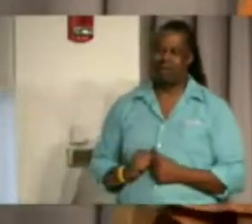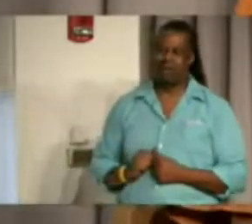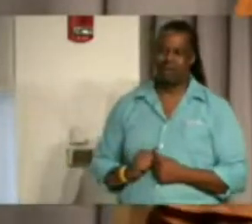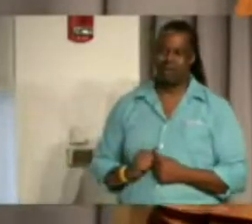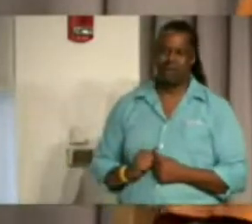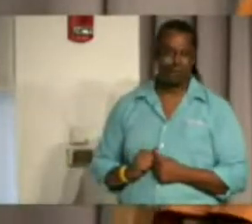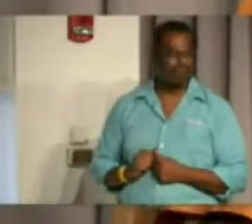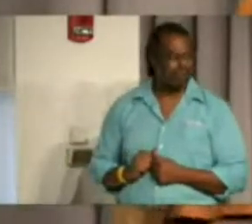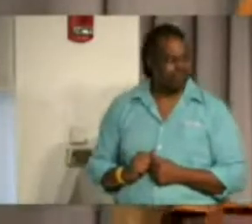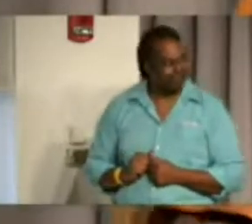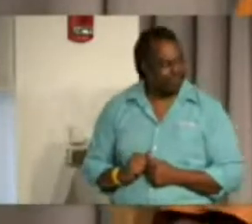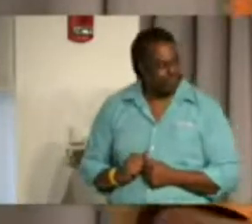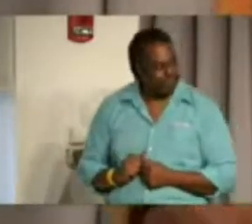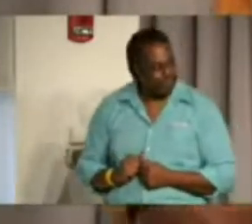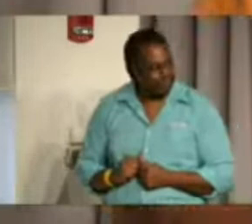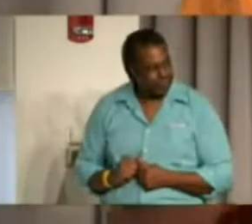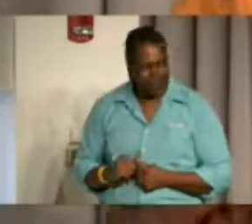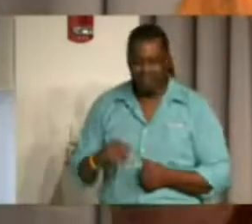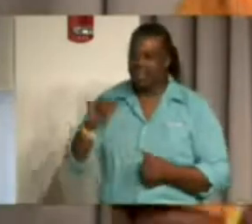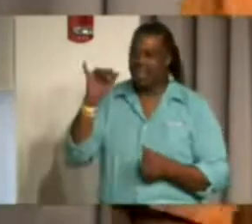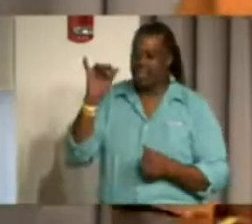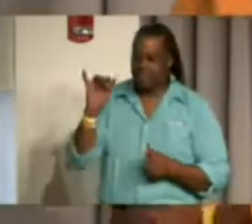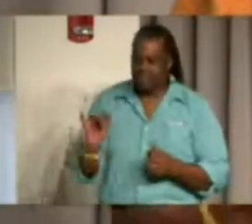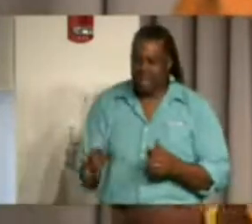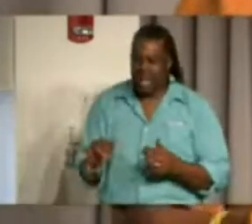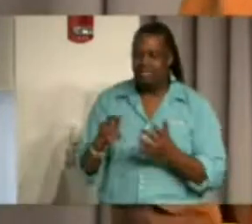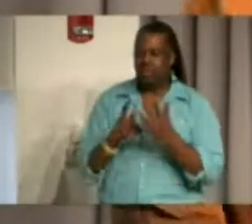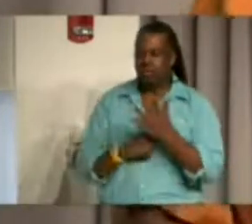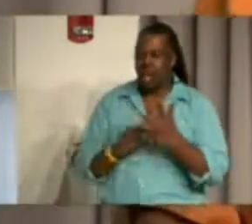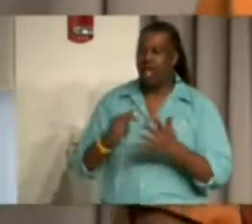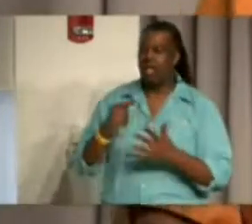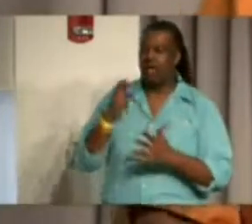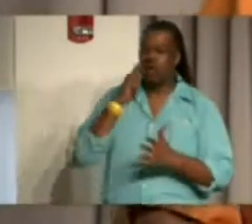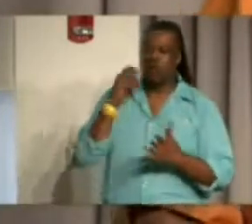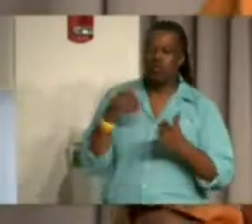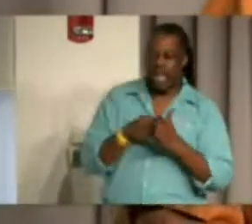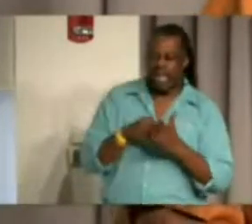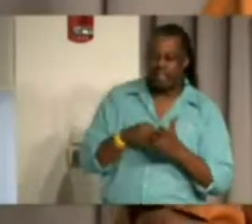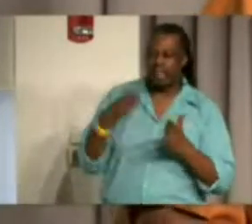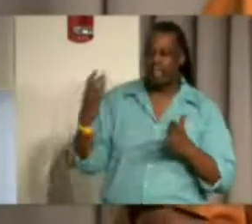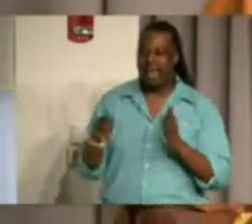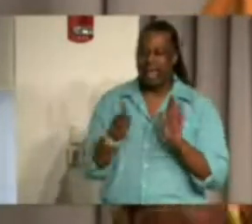That is what the environmental racism, the genocide has done to us.